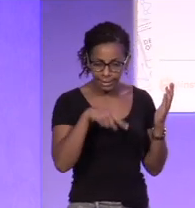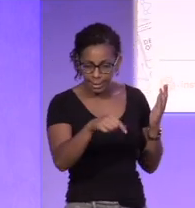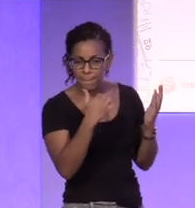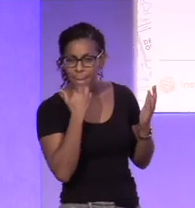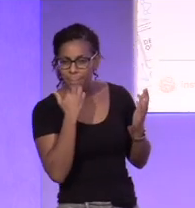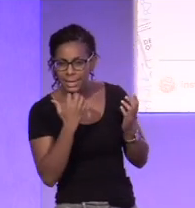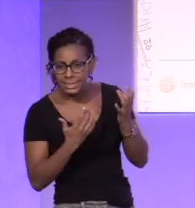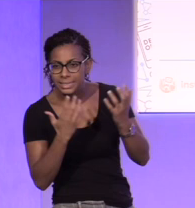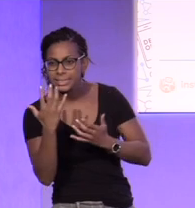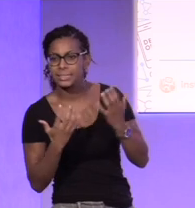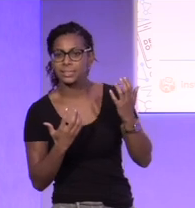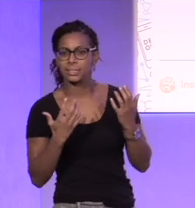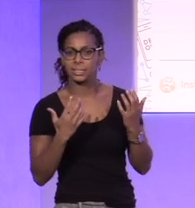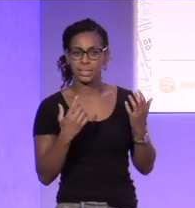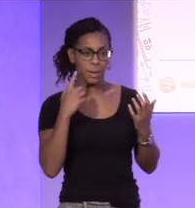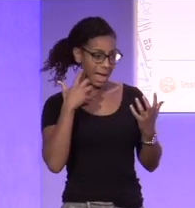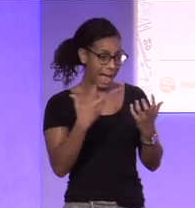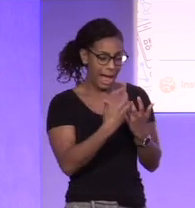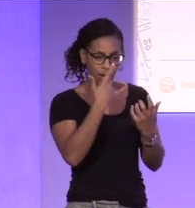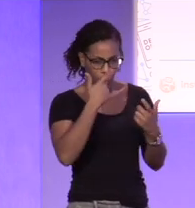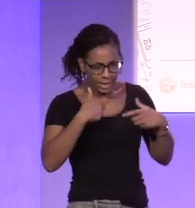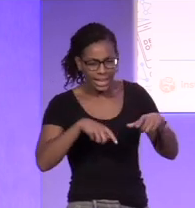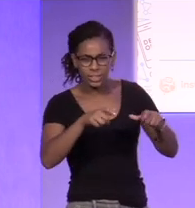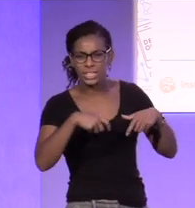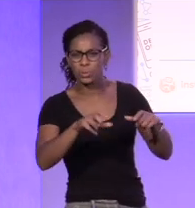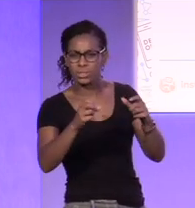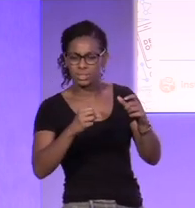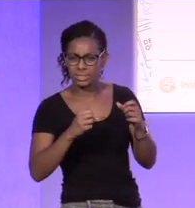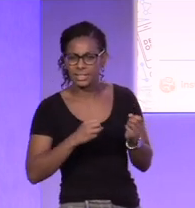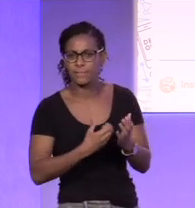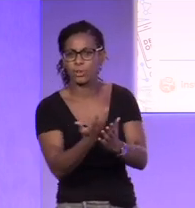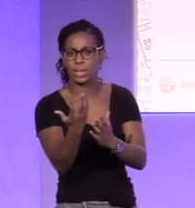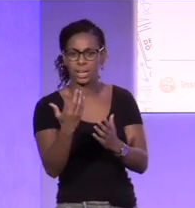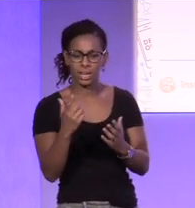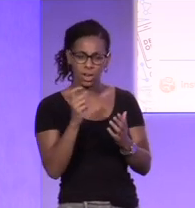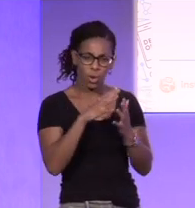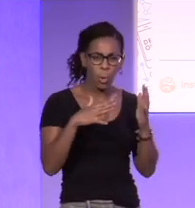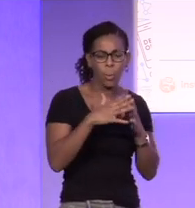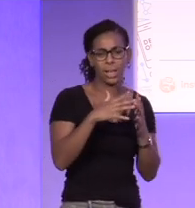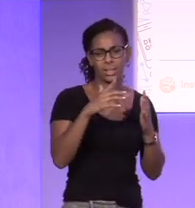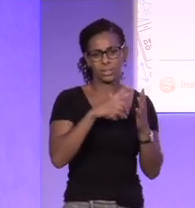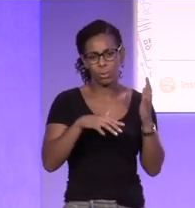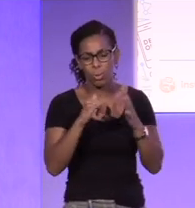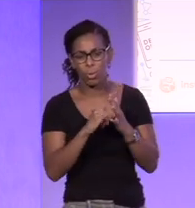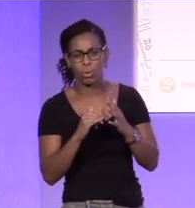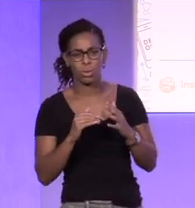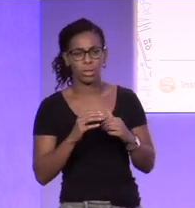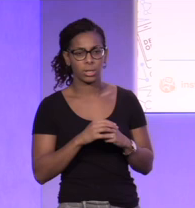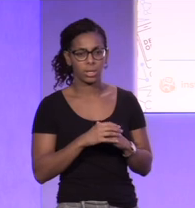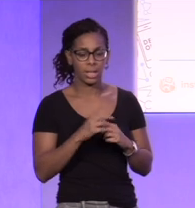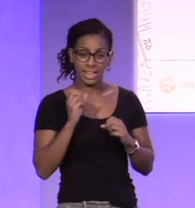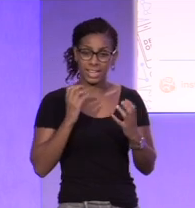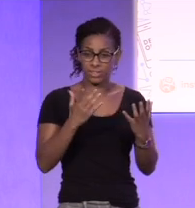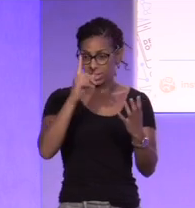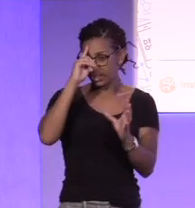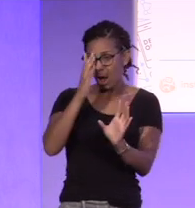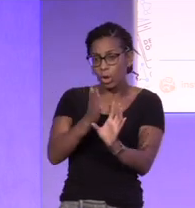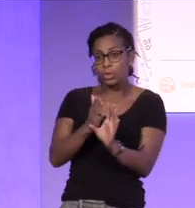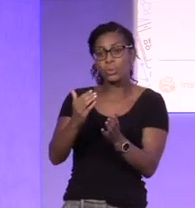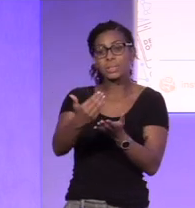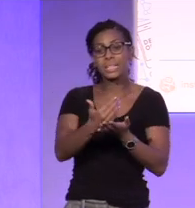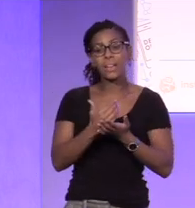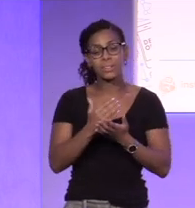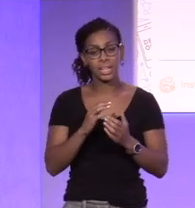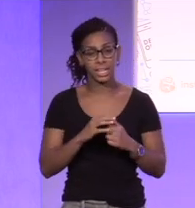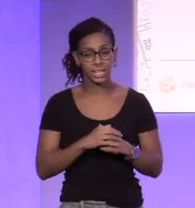we move towards continuous delivery, Conway's law, Little's law, queuing theory, and providing psychological safety and the